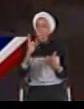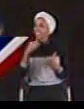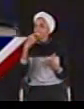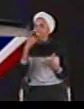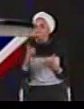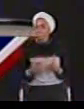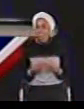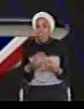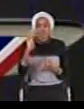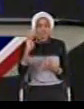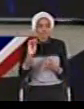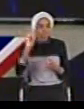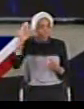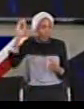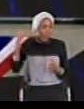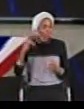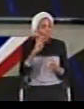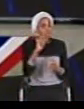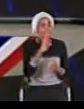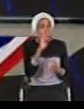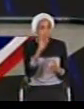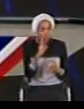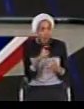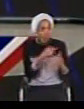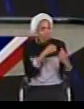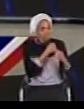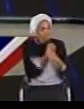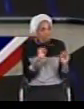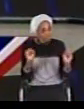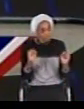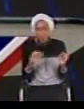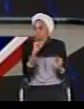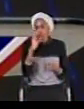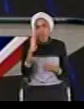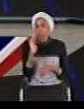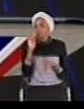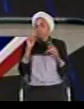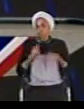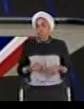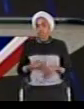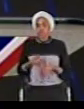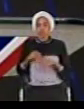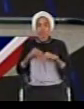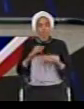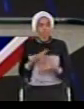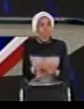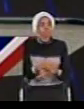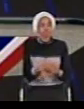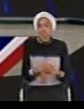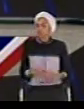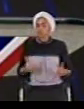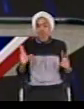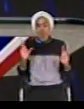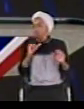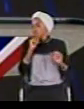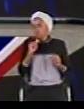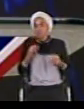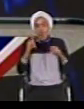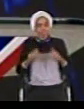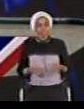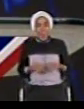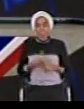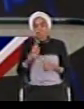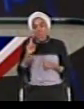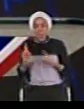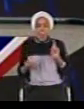grace are ye saved, not by personal effort, personal endeavor, personal trial,